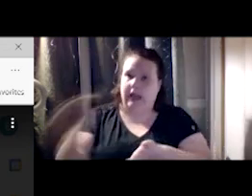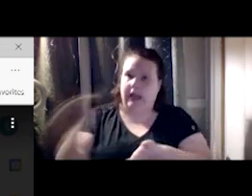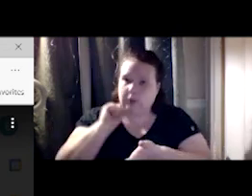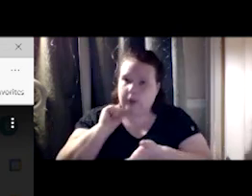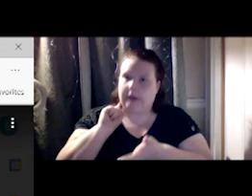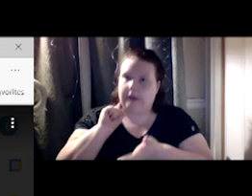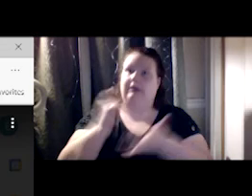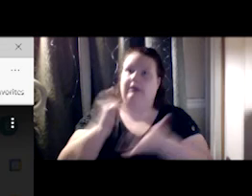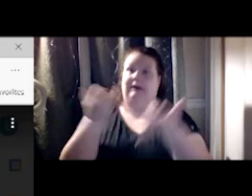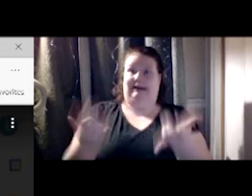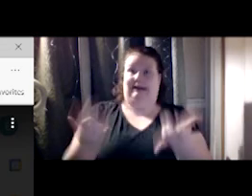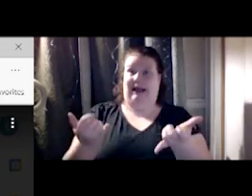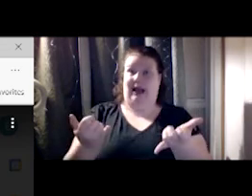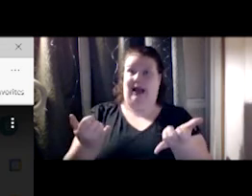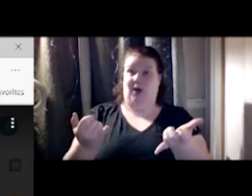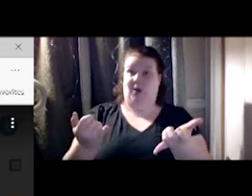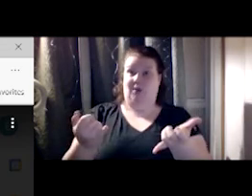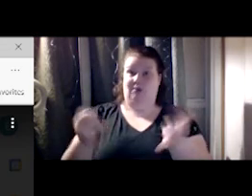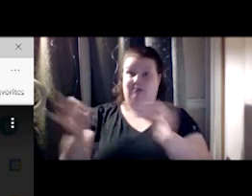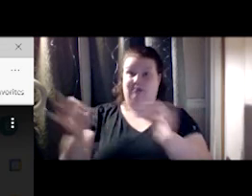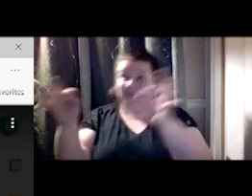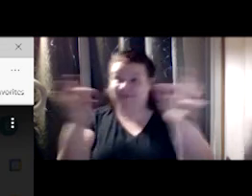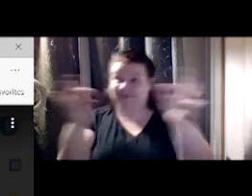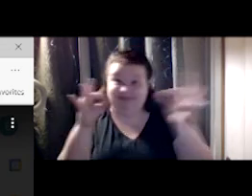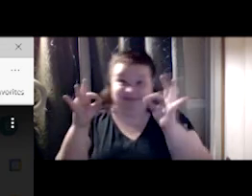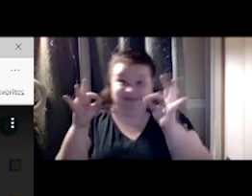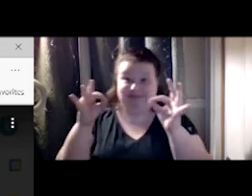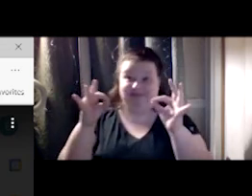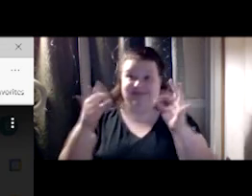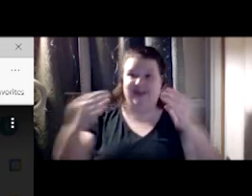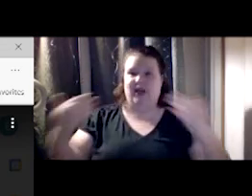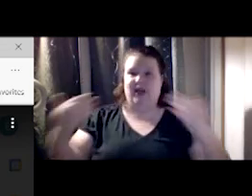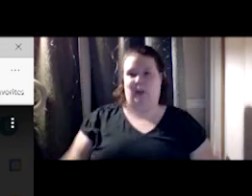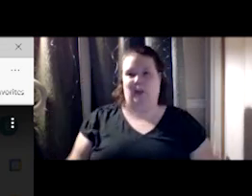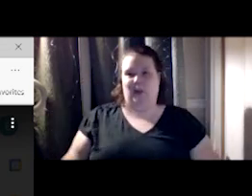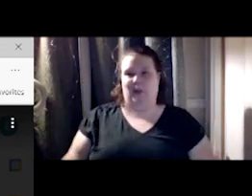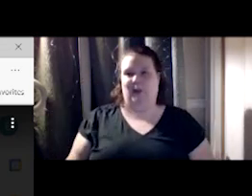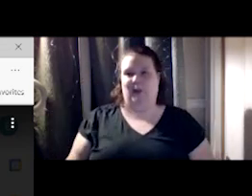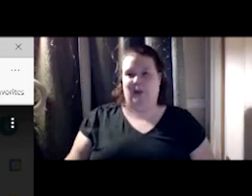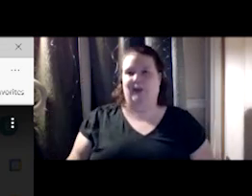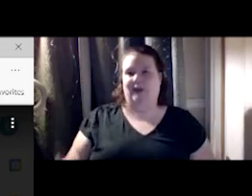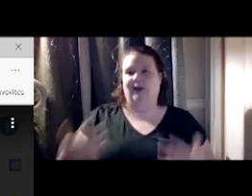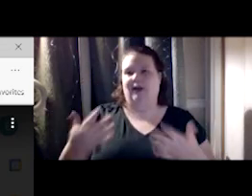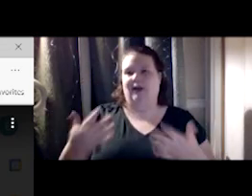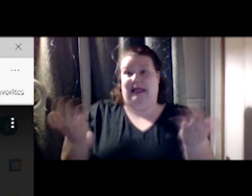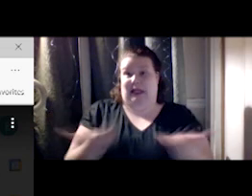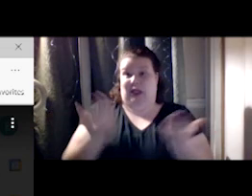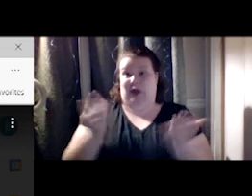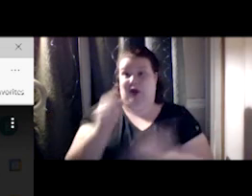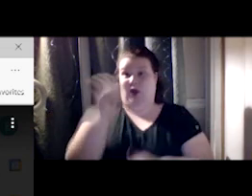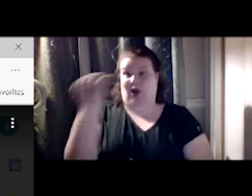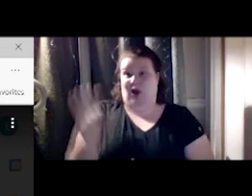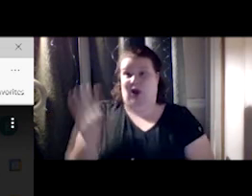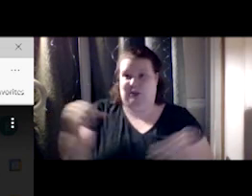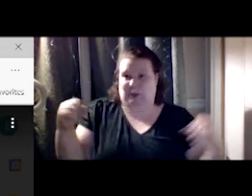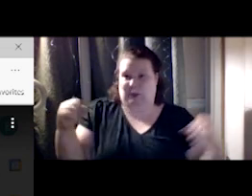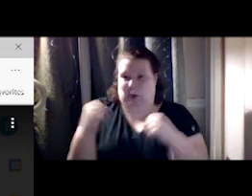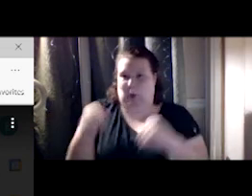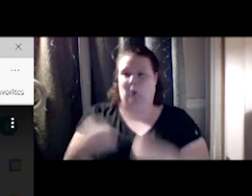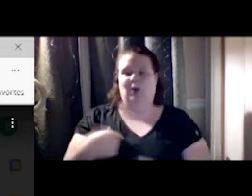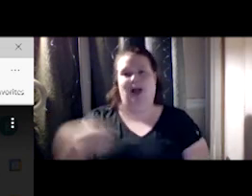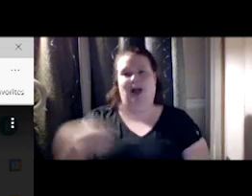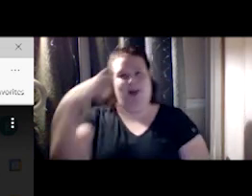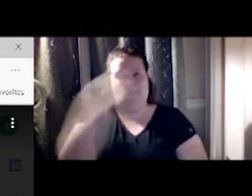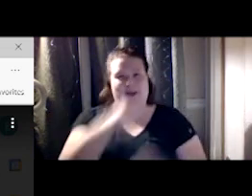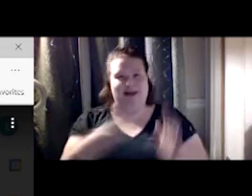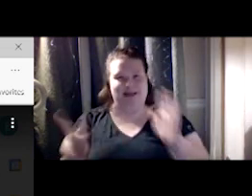of regular normalcy, wearing shorts? Well, it was cold here in Austin today, so I don't know. I'm guessing Waco wasn't that much different.